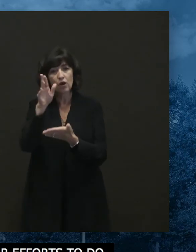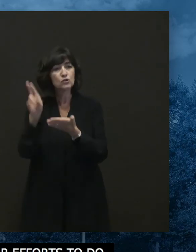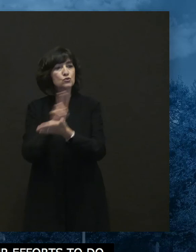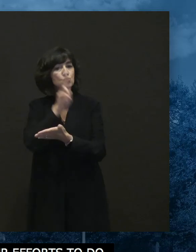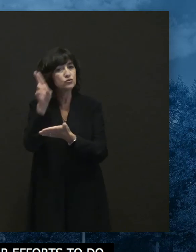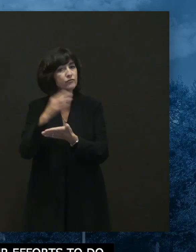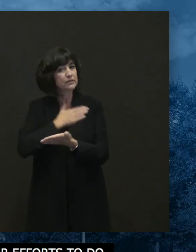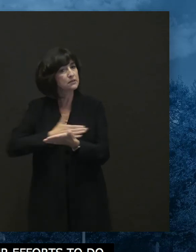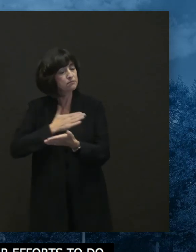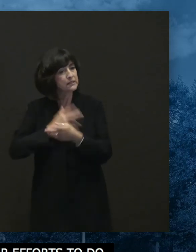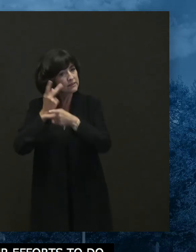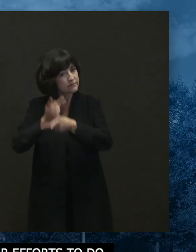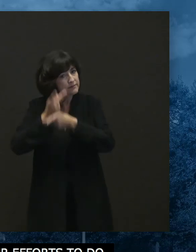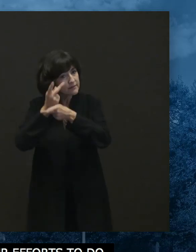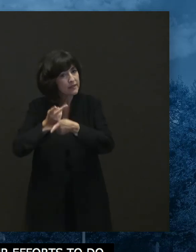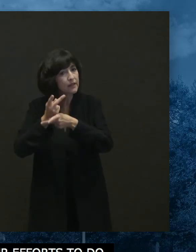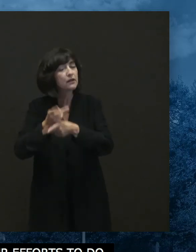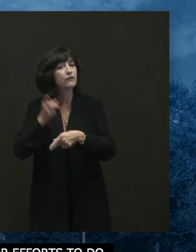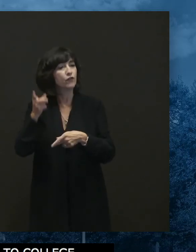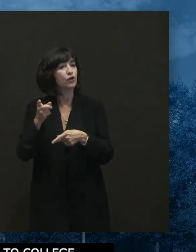not carry on